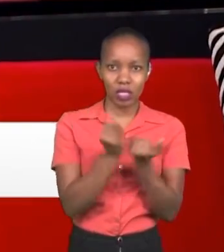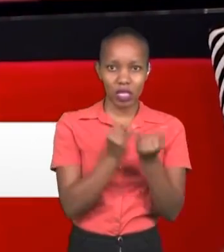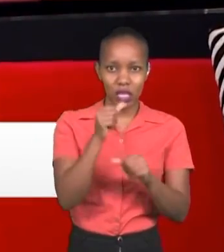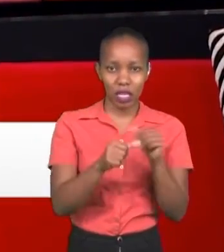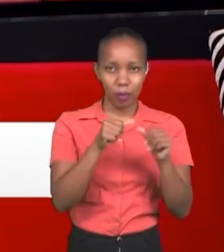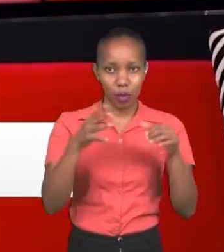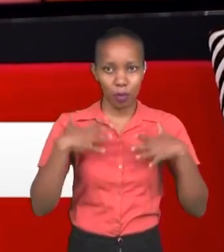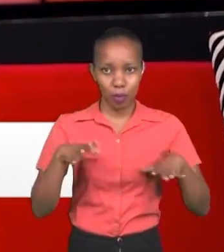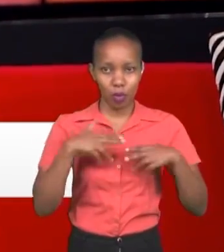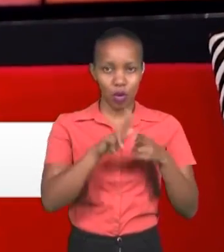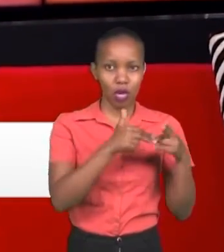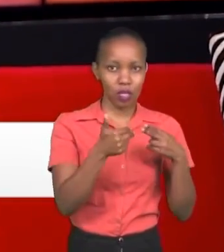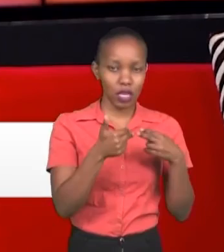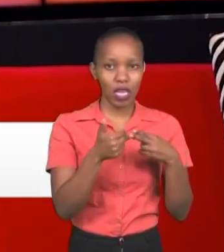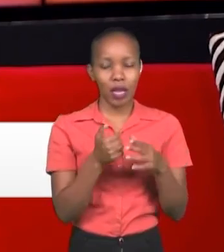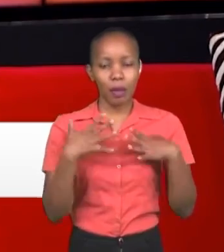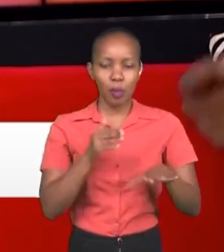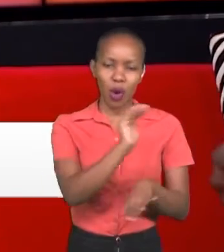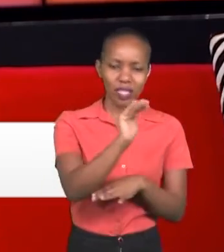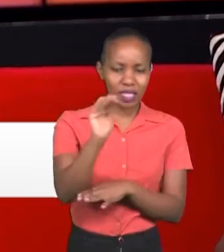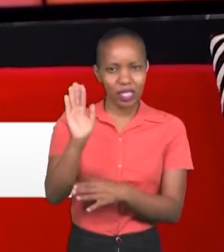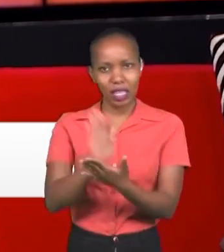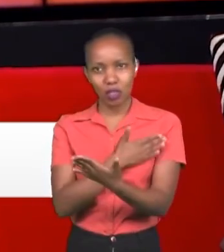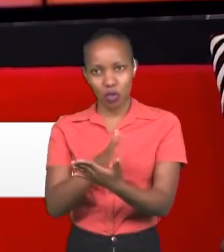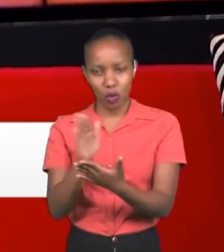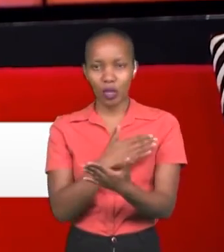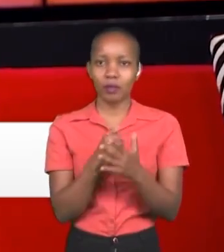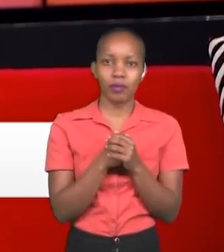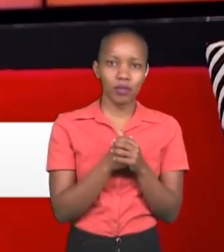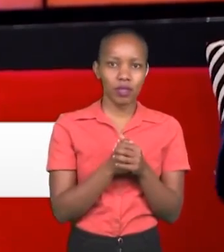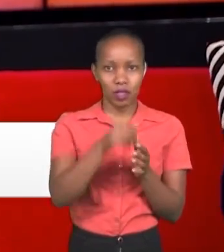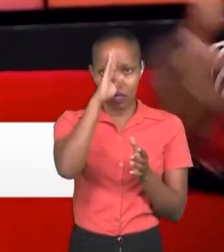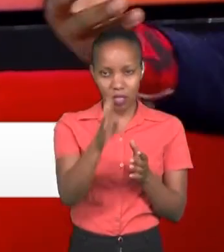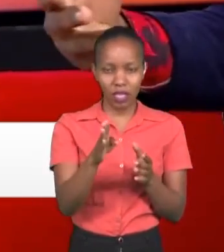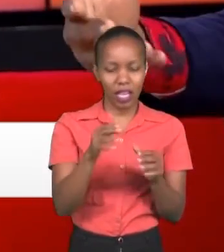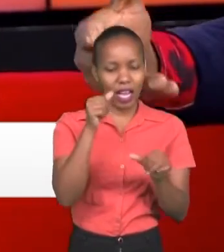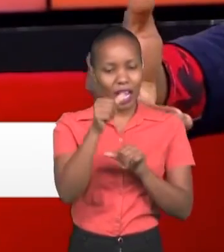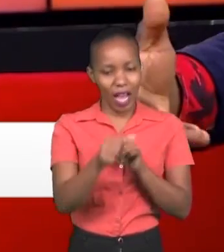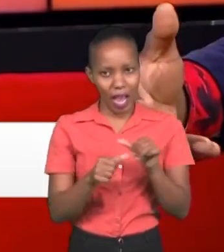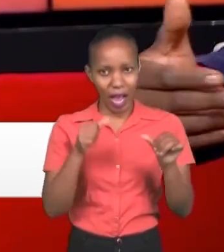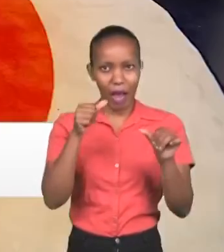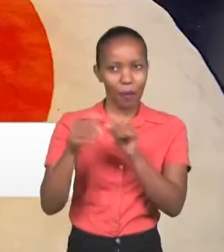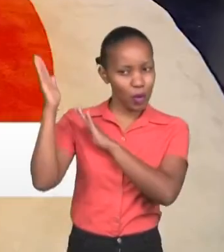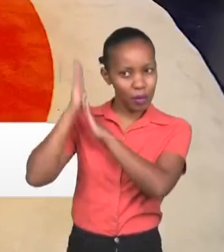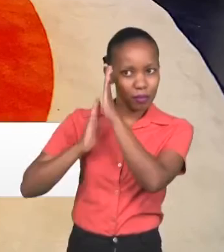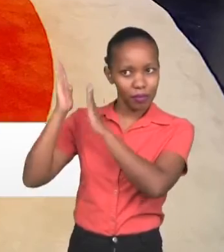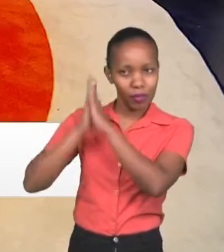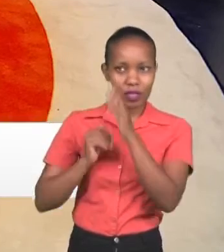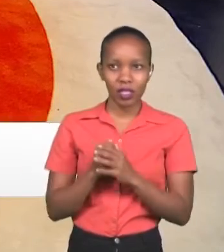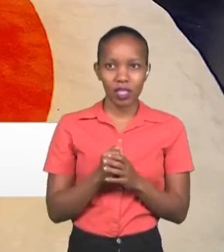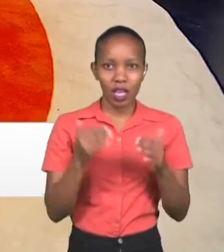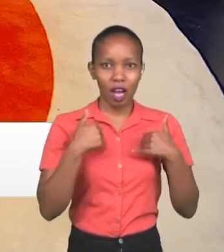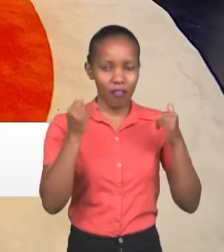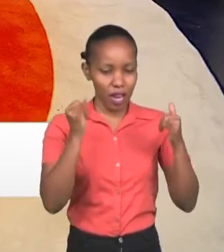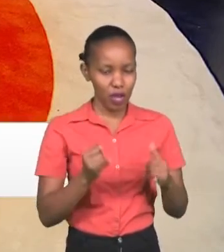about the people. It's hashtag Total Request. People request the music and we play. Sunday is all about reggae. And you have a new music. You have a new host actually with you